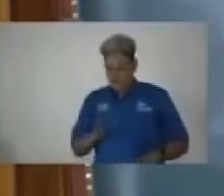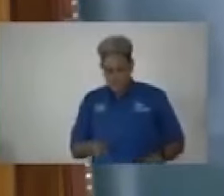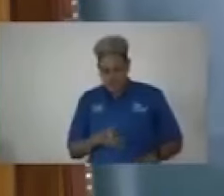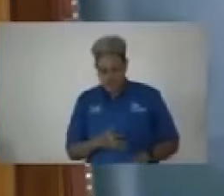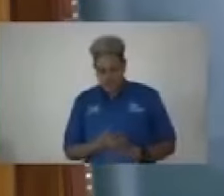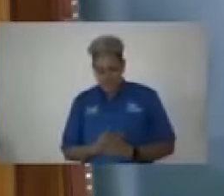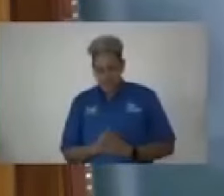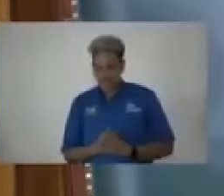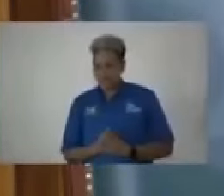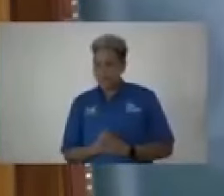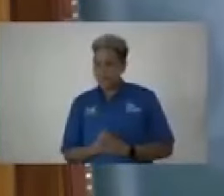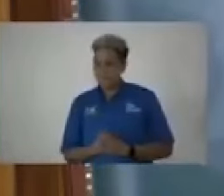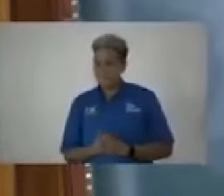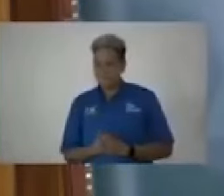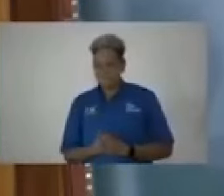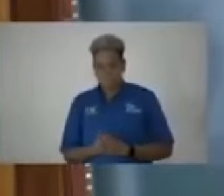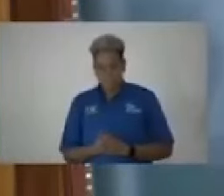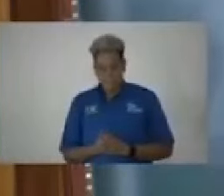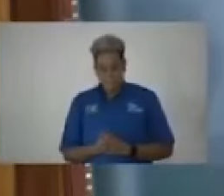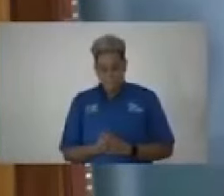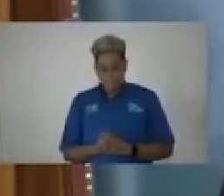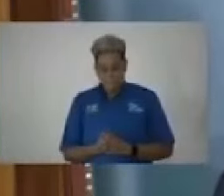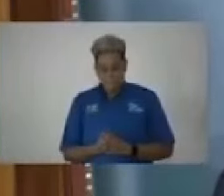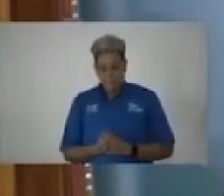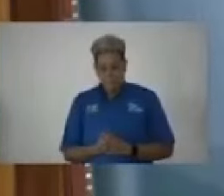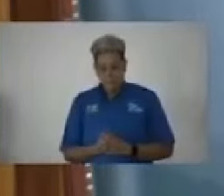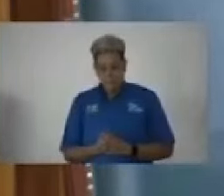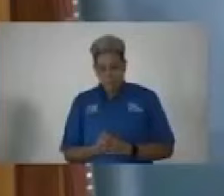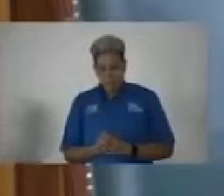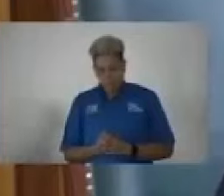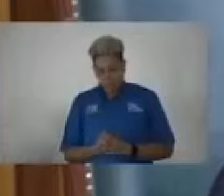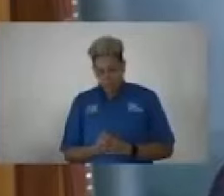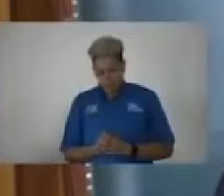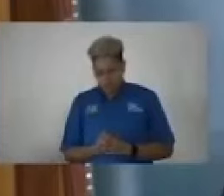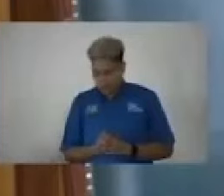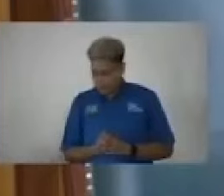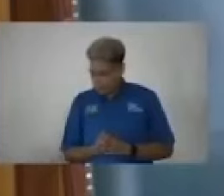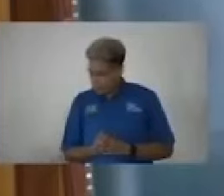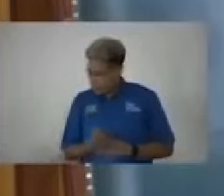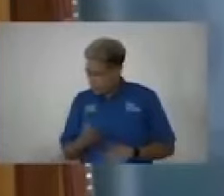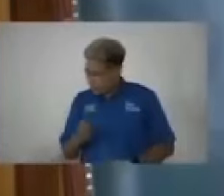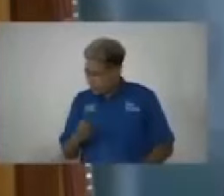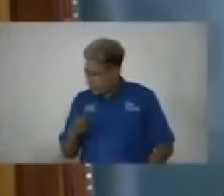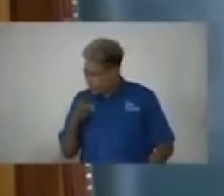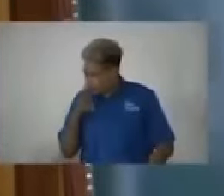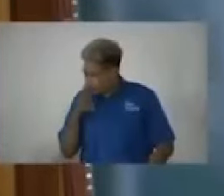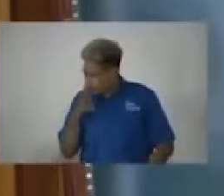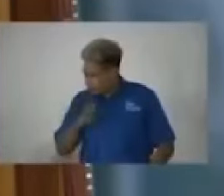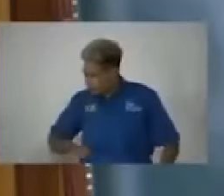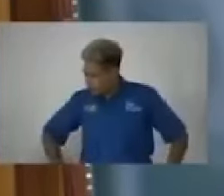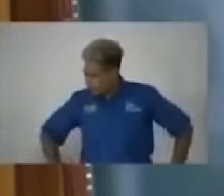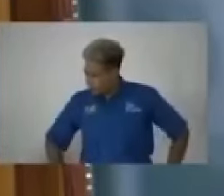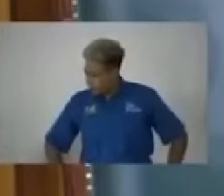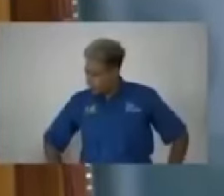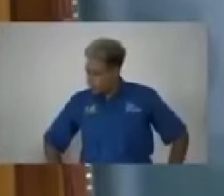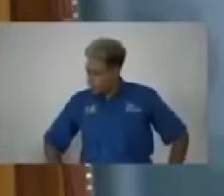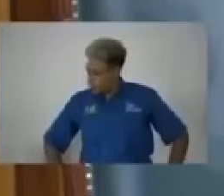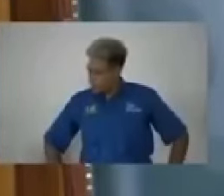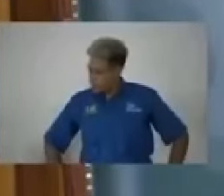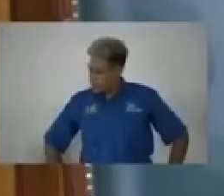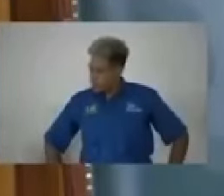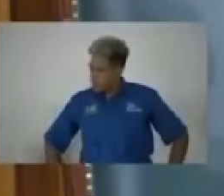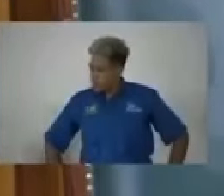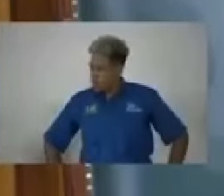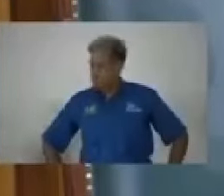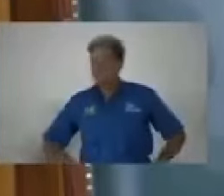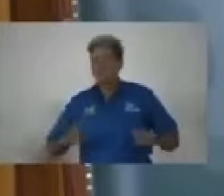or parliamentary secretaries, she has the right to be considered for the post of Speaker. The two-term Member